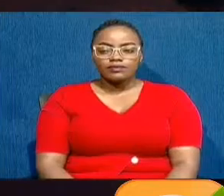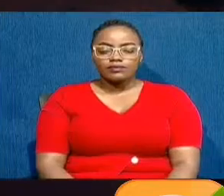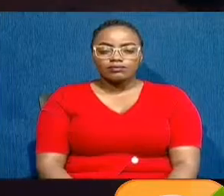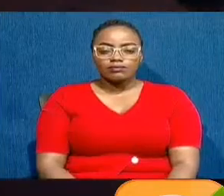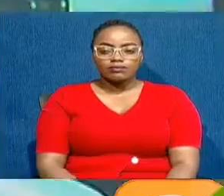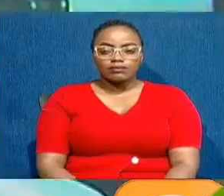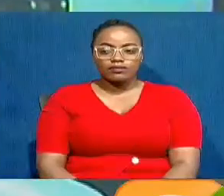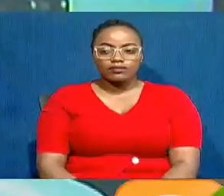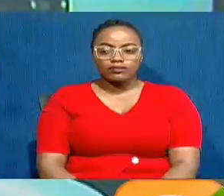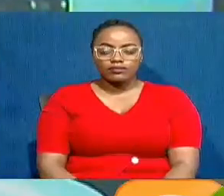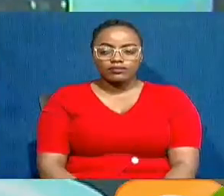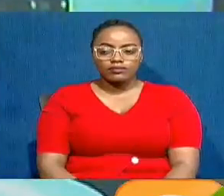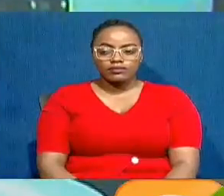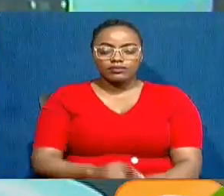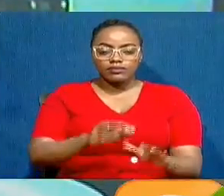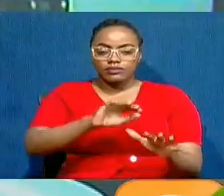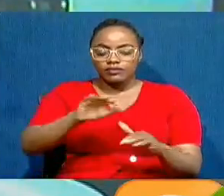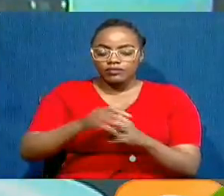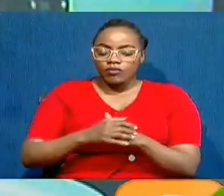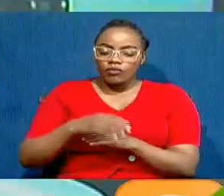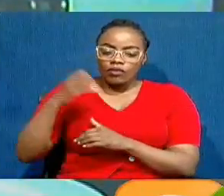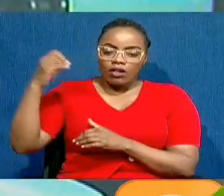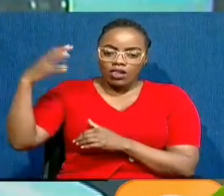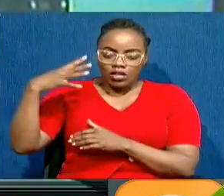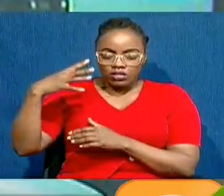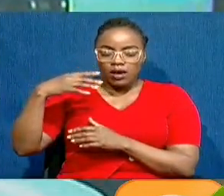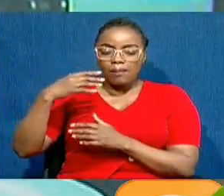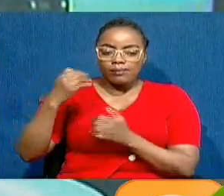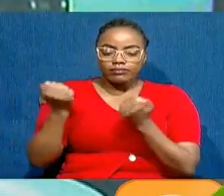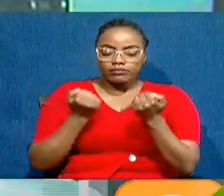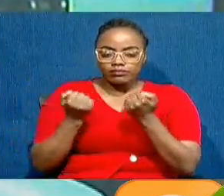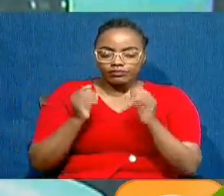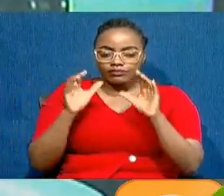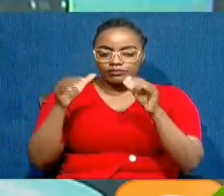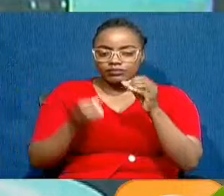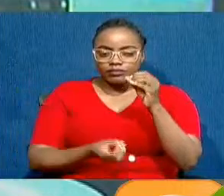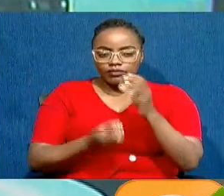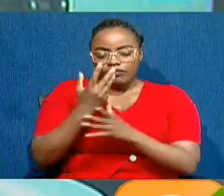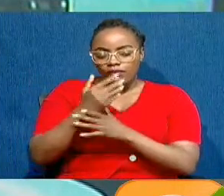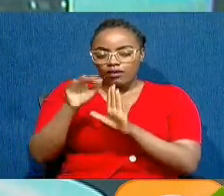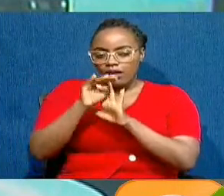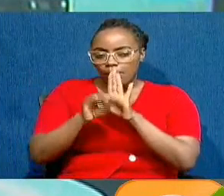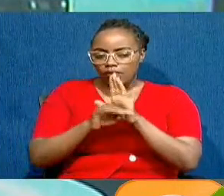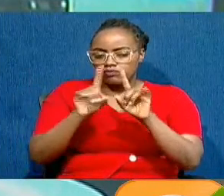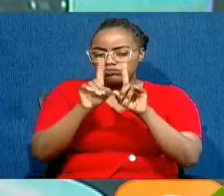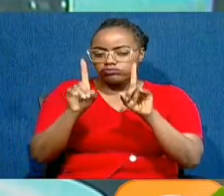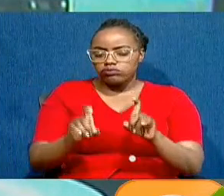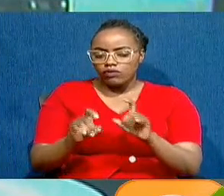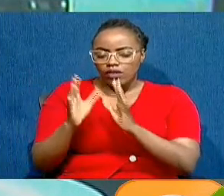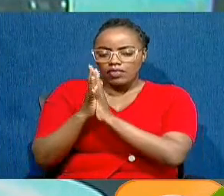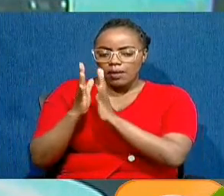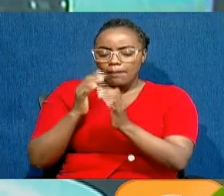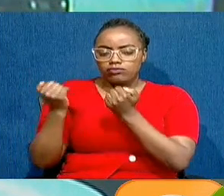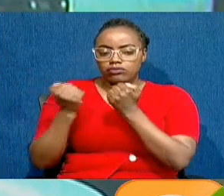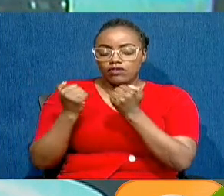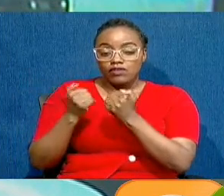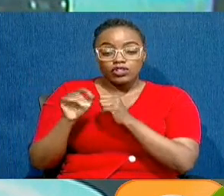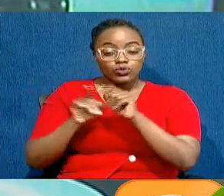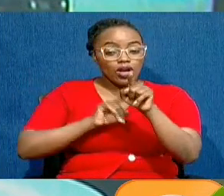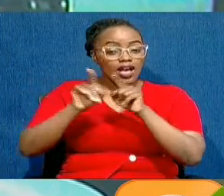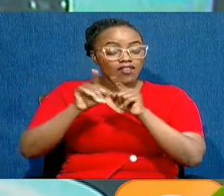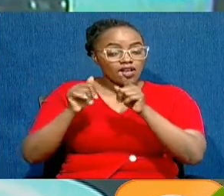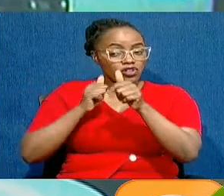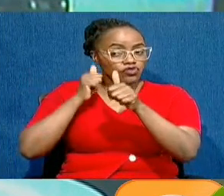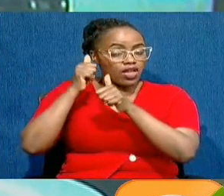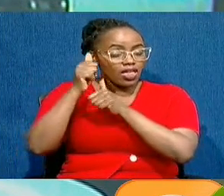E. Electric mobility company BasiGo has launched a pilot program to test electric buses on long-distance public